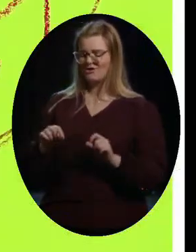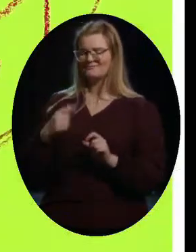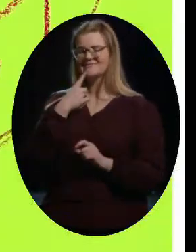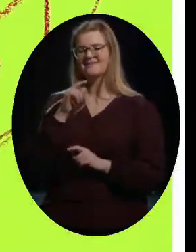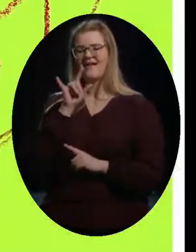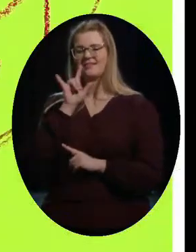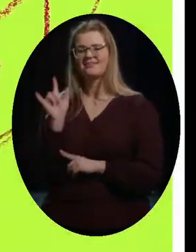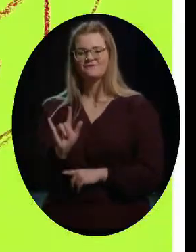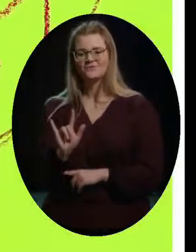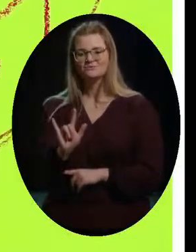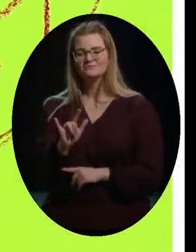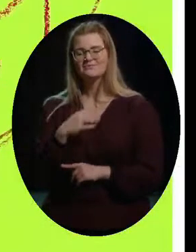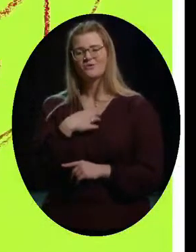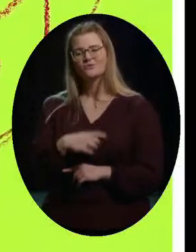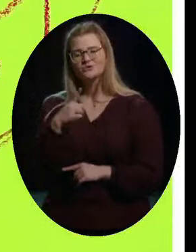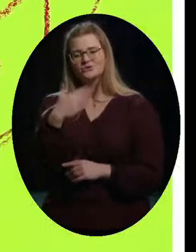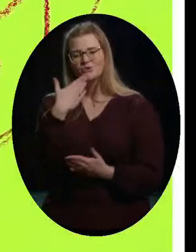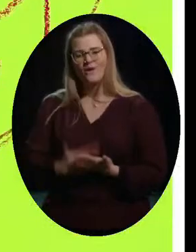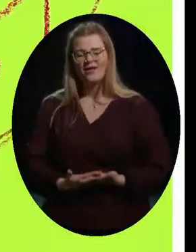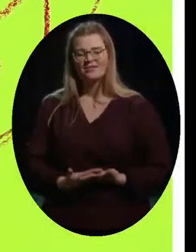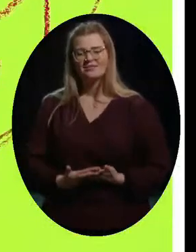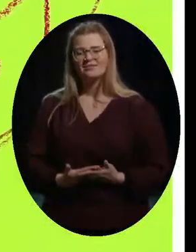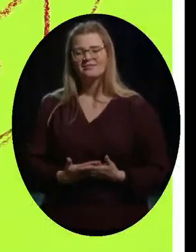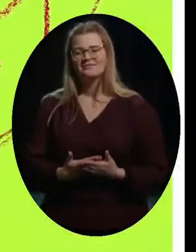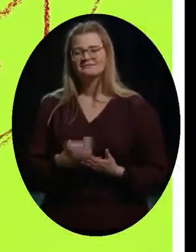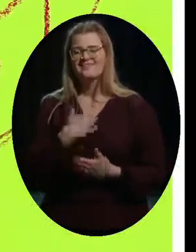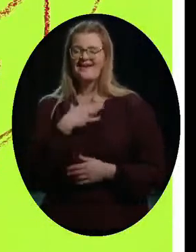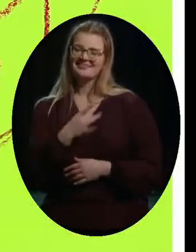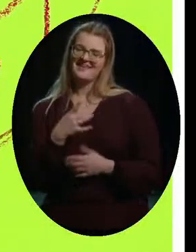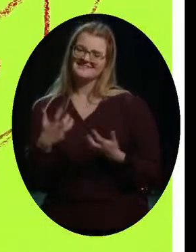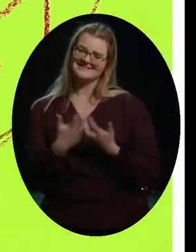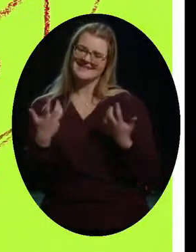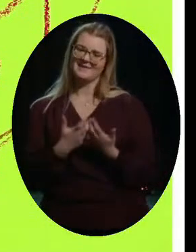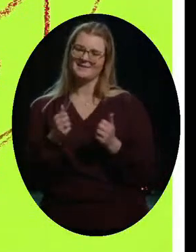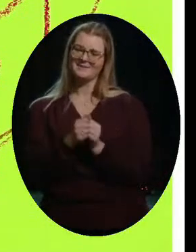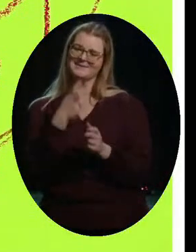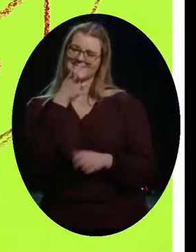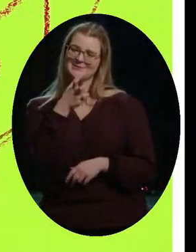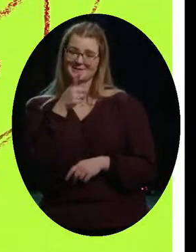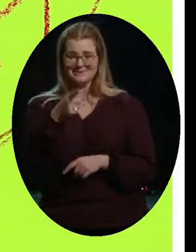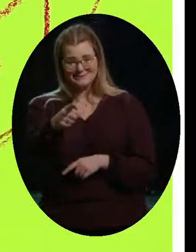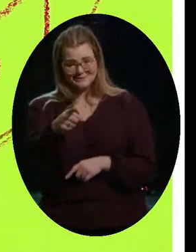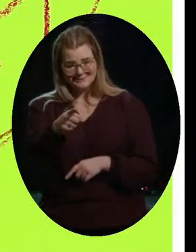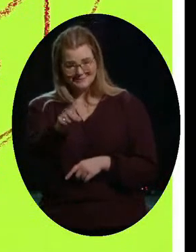you, I wish you well, I like salad with chicken, do you?"